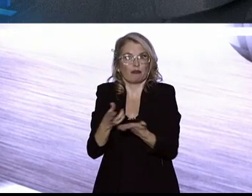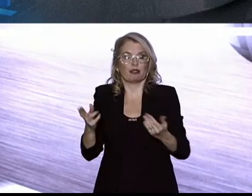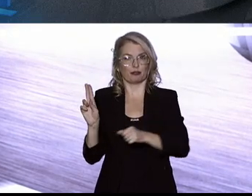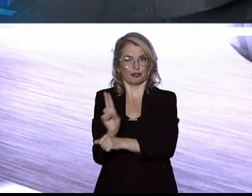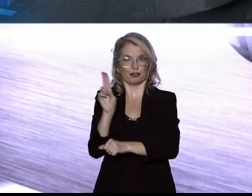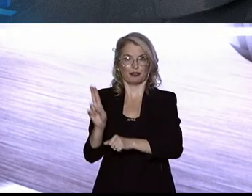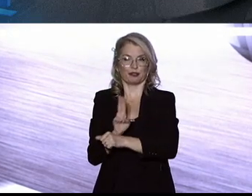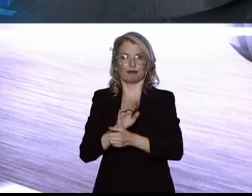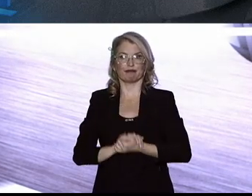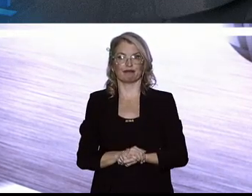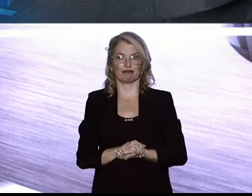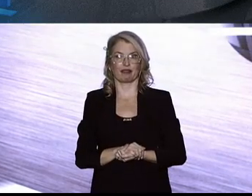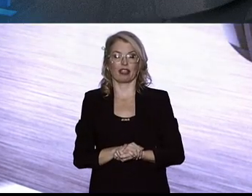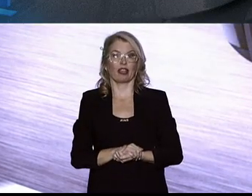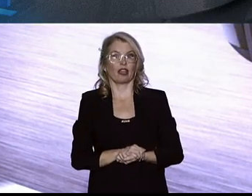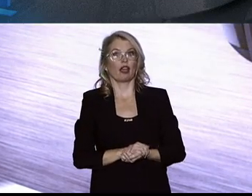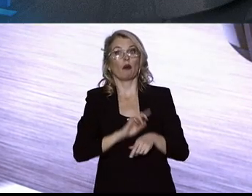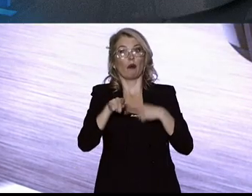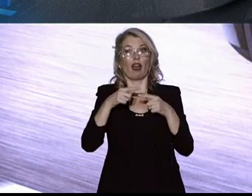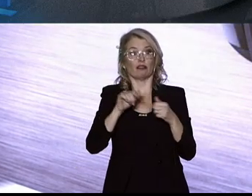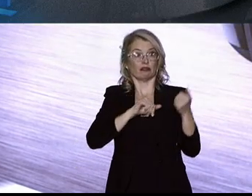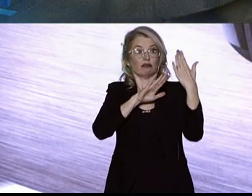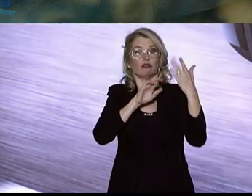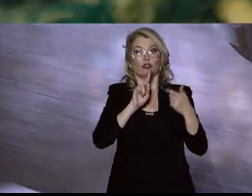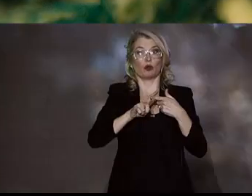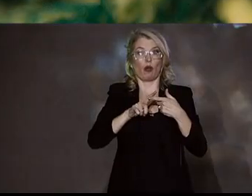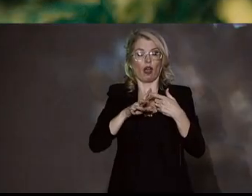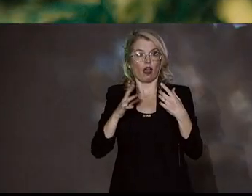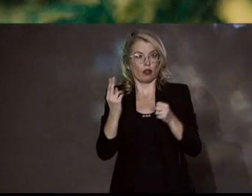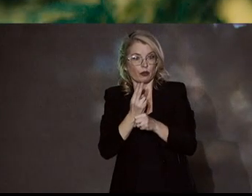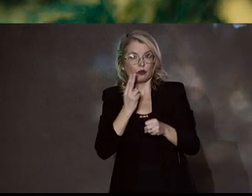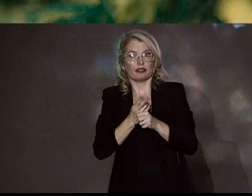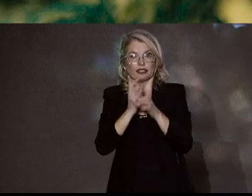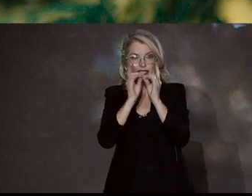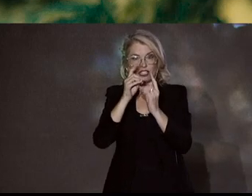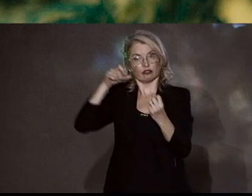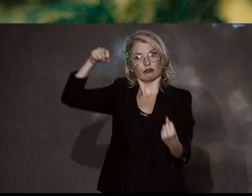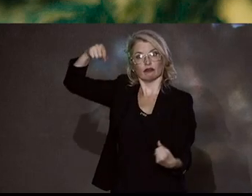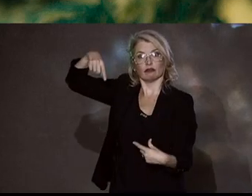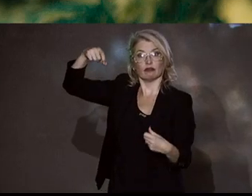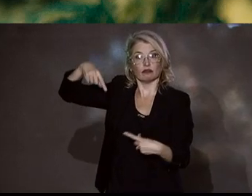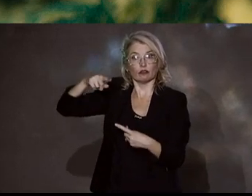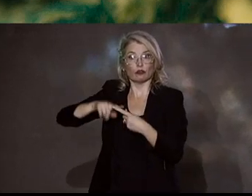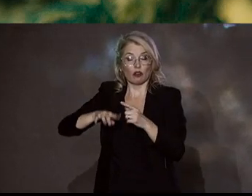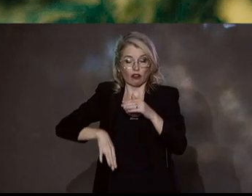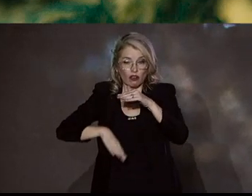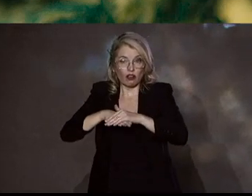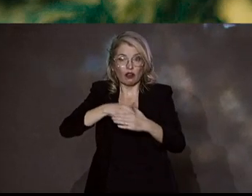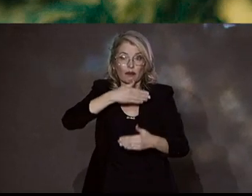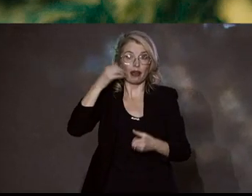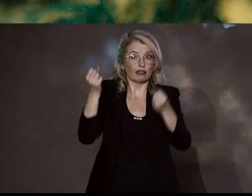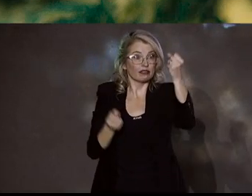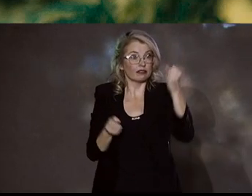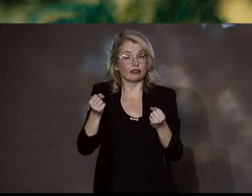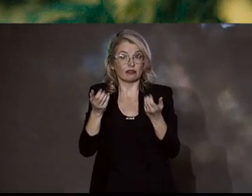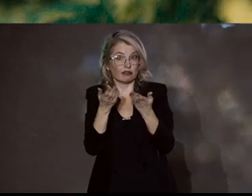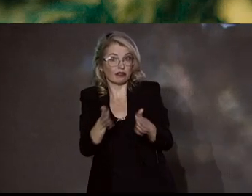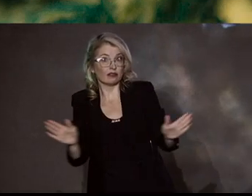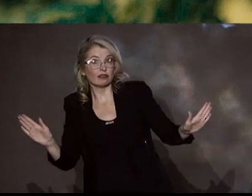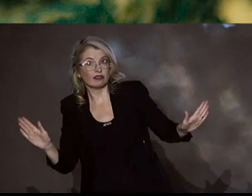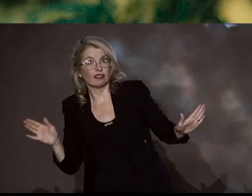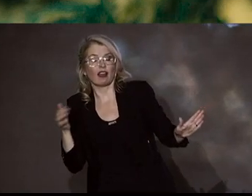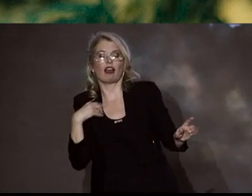use. And when it comes to harnessing digitalization to optimize mobility